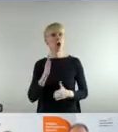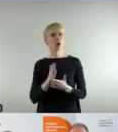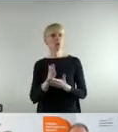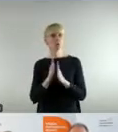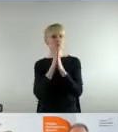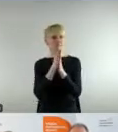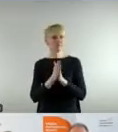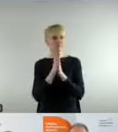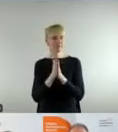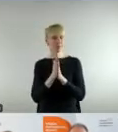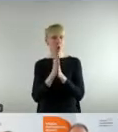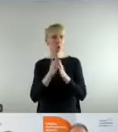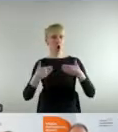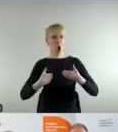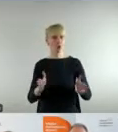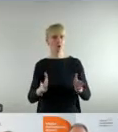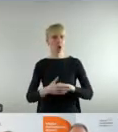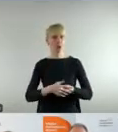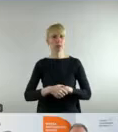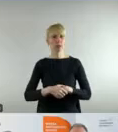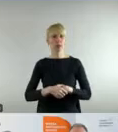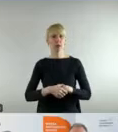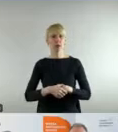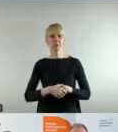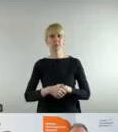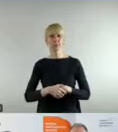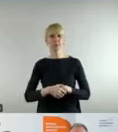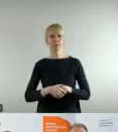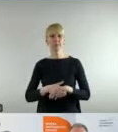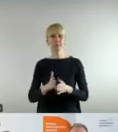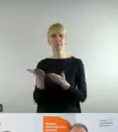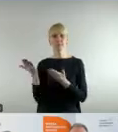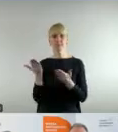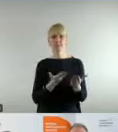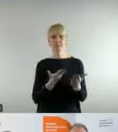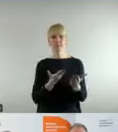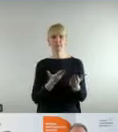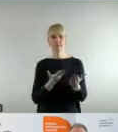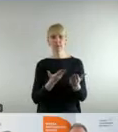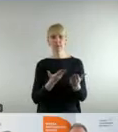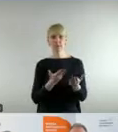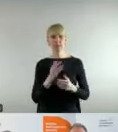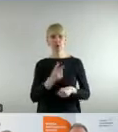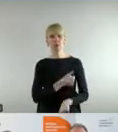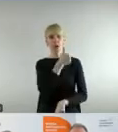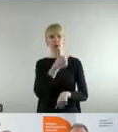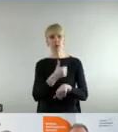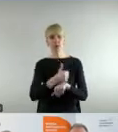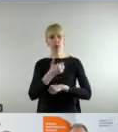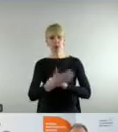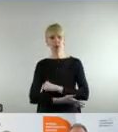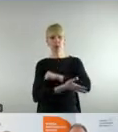high time to open the seminar. We have our great guests.